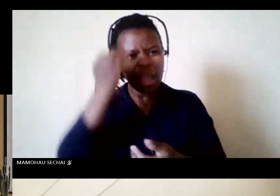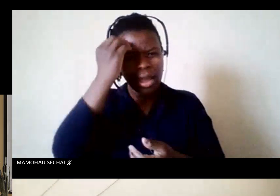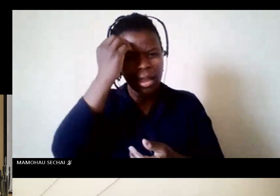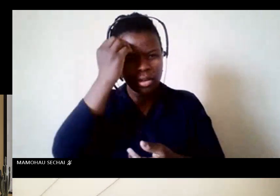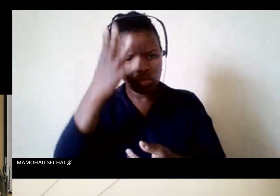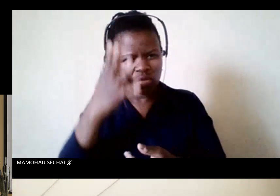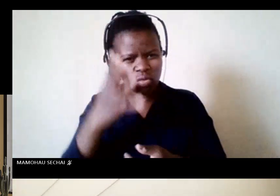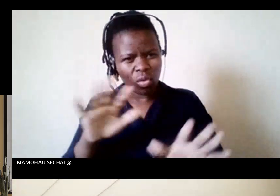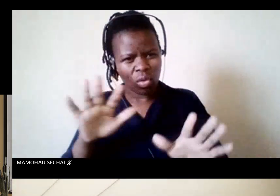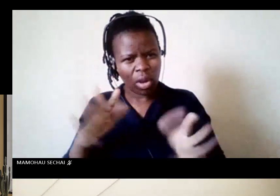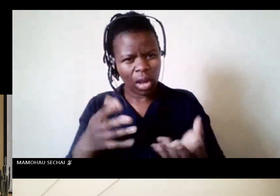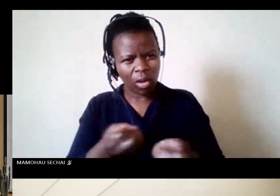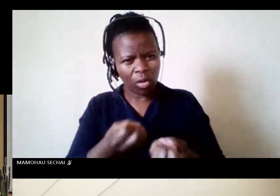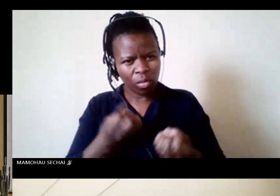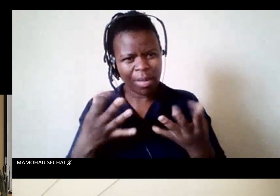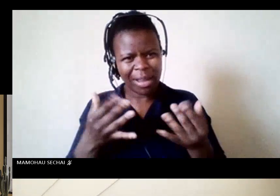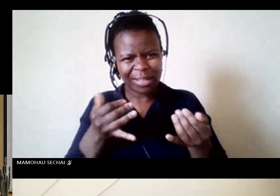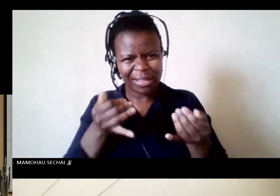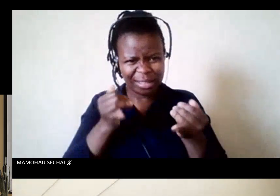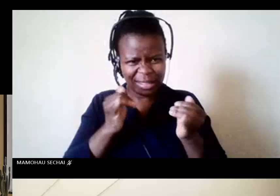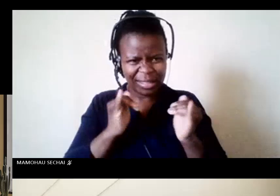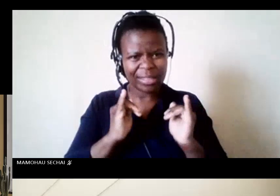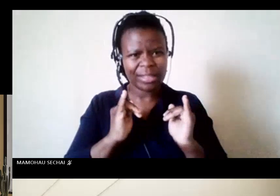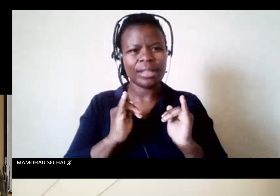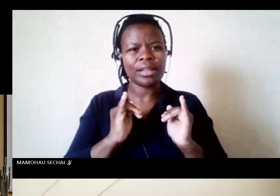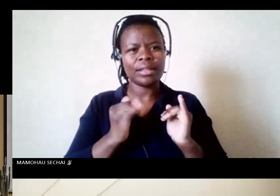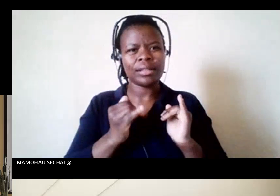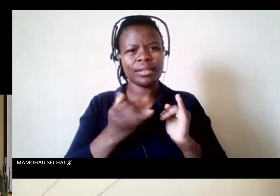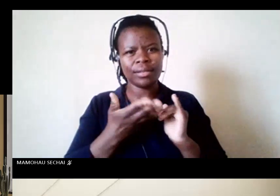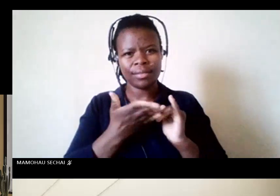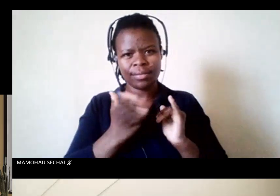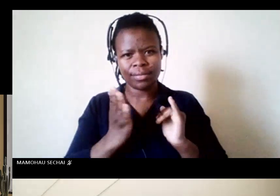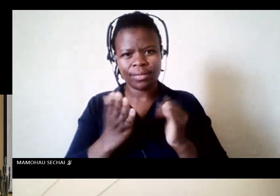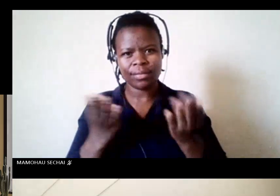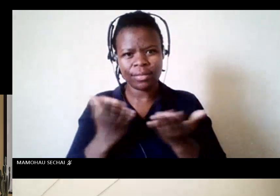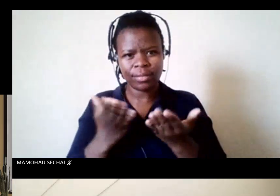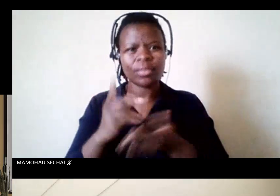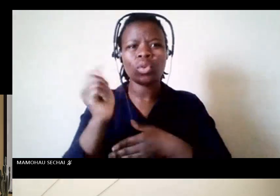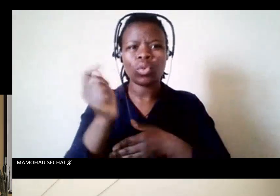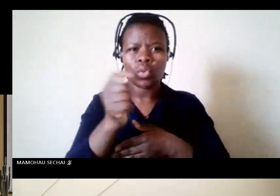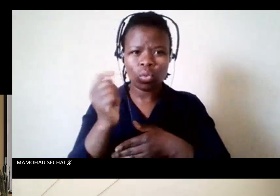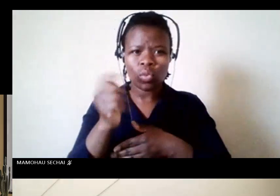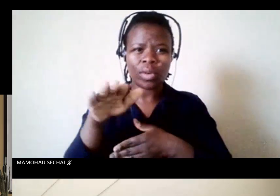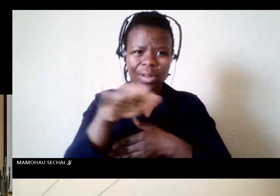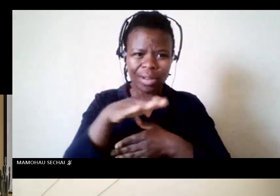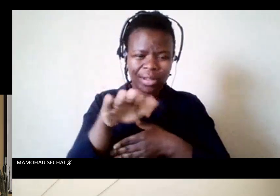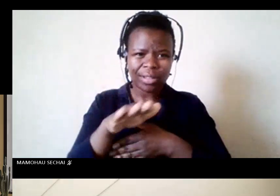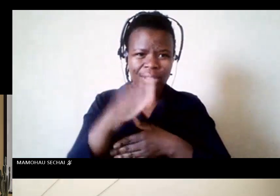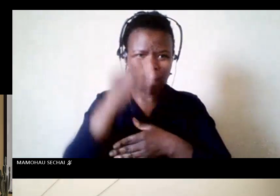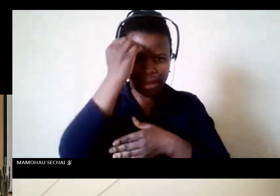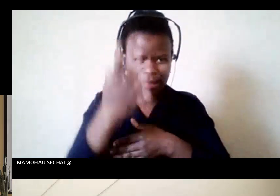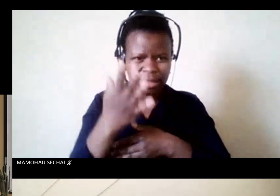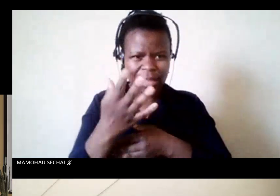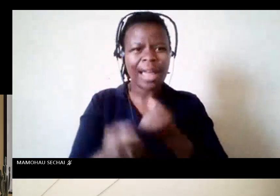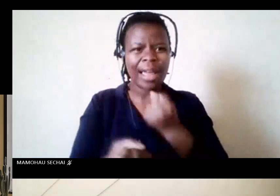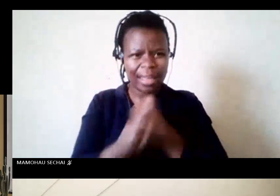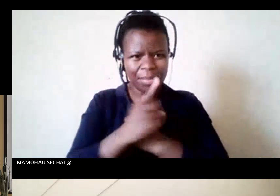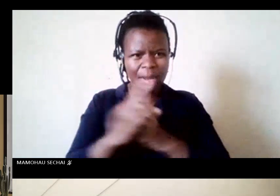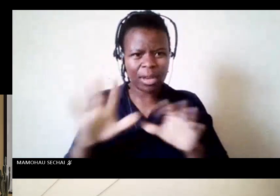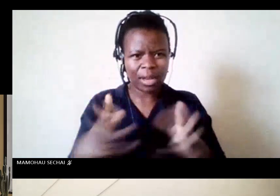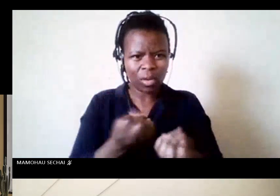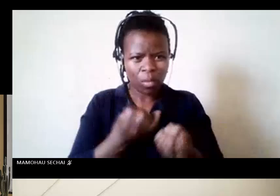much CIAS goes further, especially in rural areas. I don't know how much that happens yet. But what I